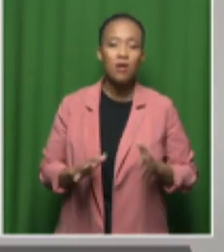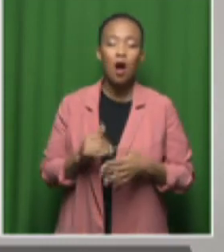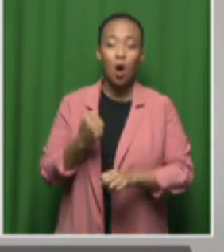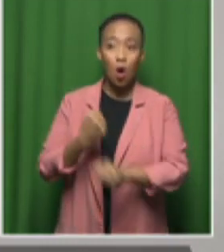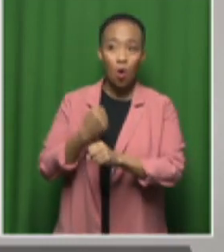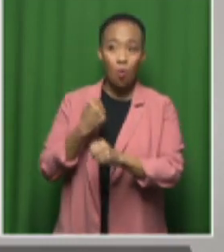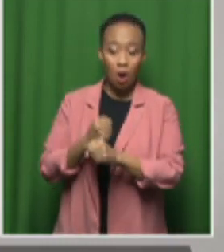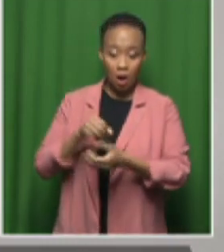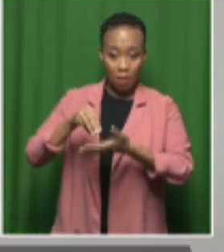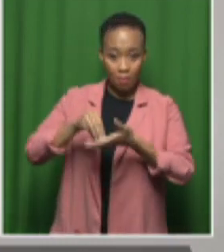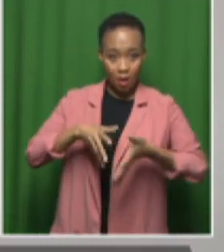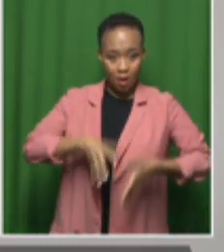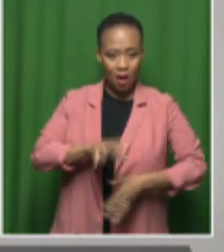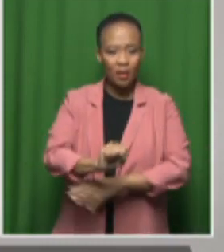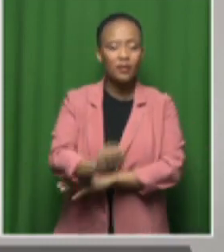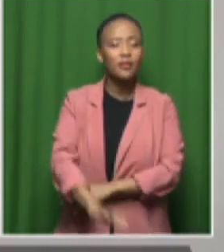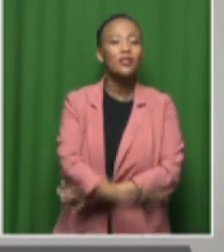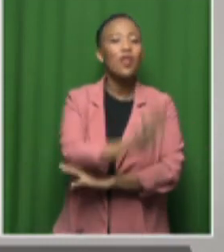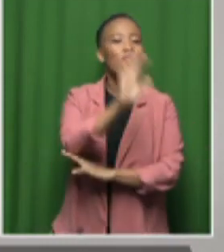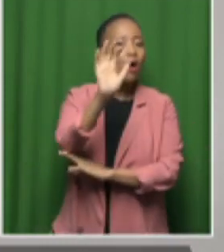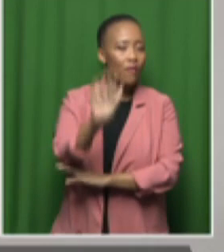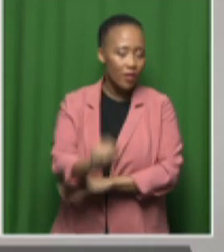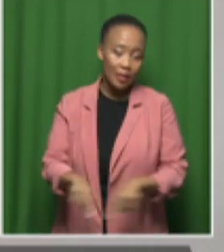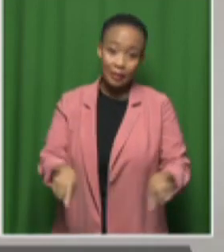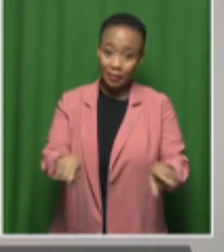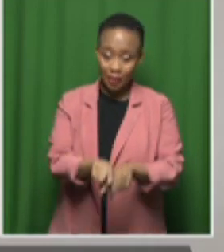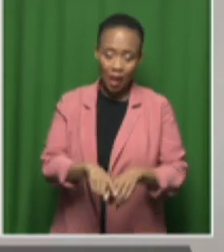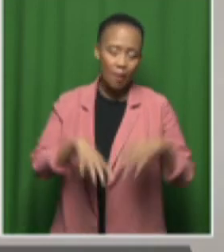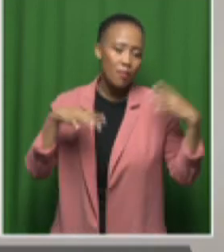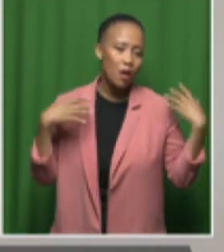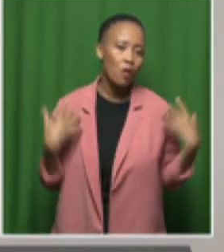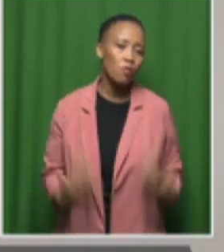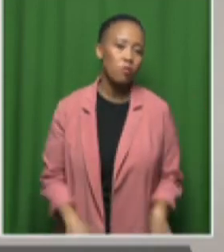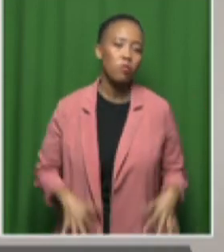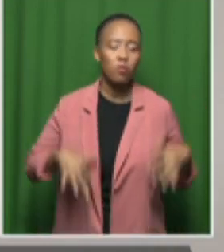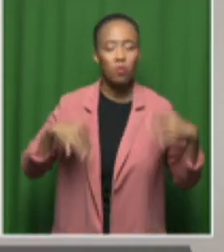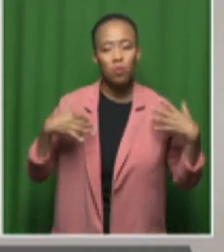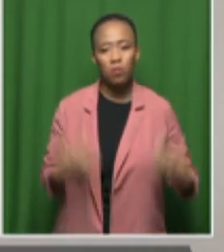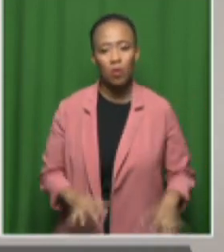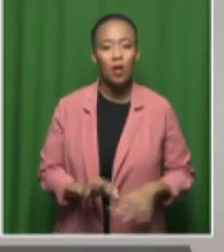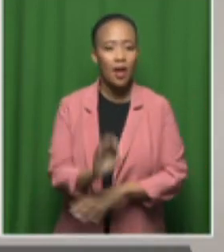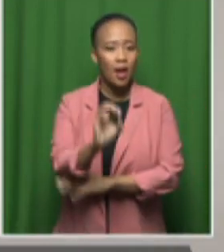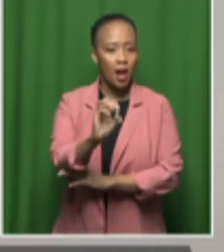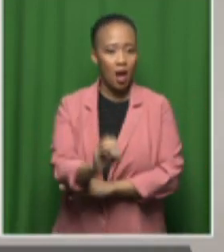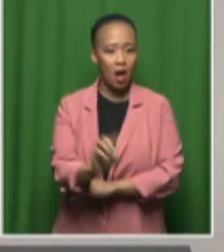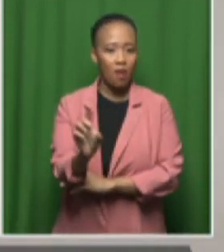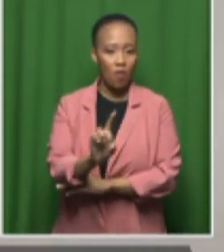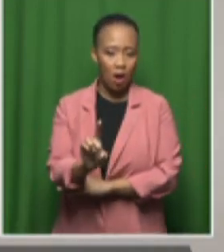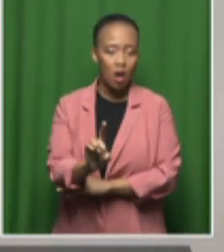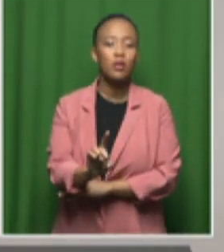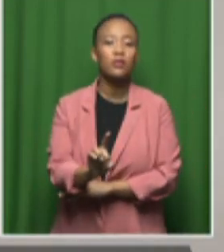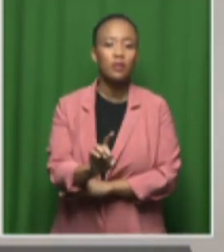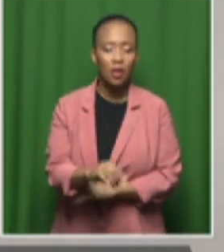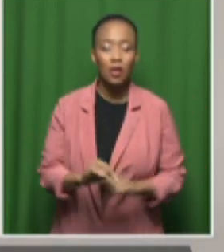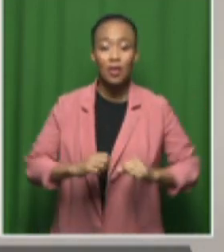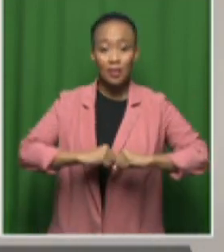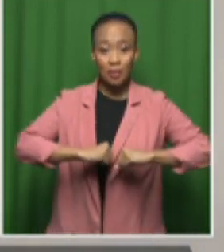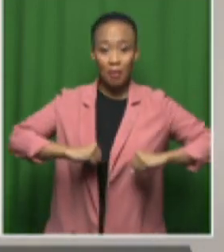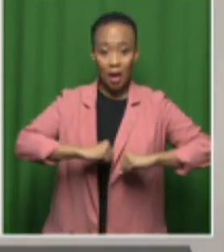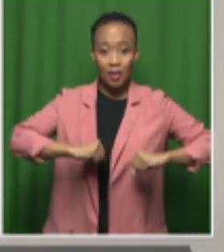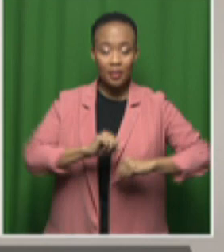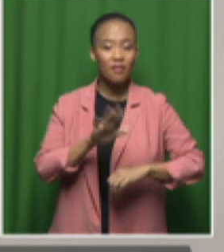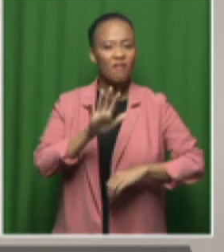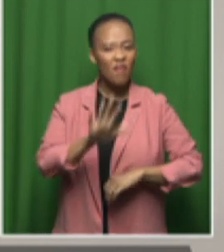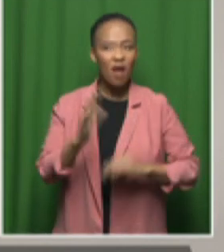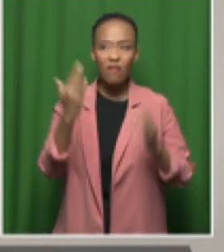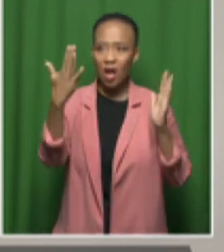Africa and have given us an incredible space. We were given 5 exhibition